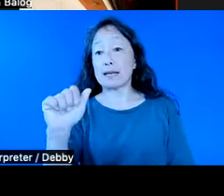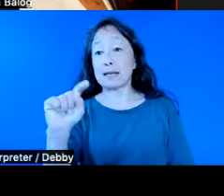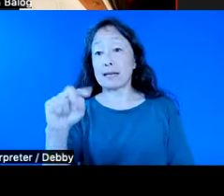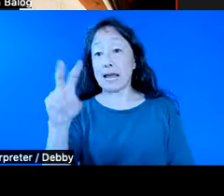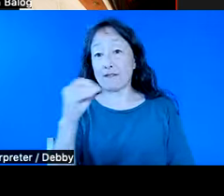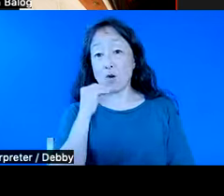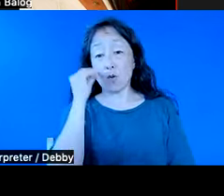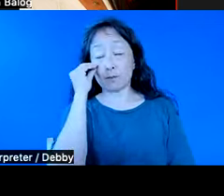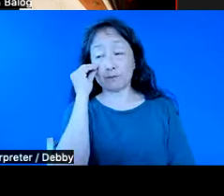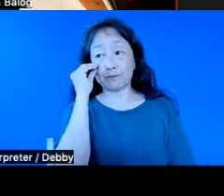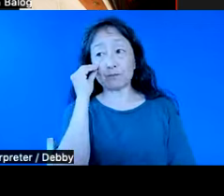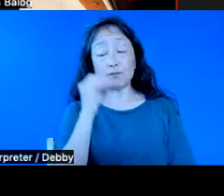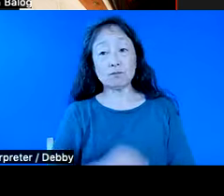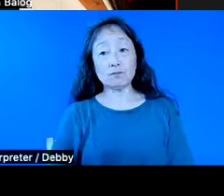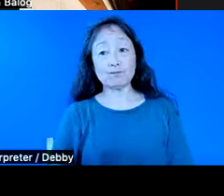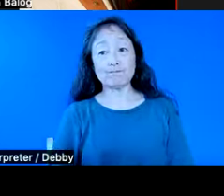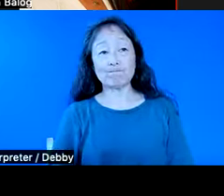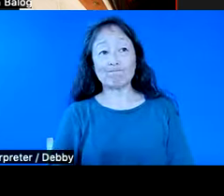Okay, thank you, Afton.